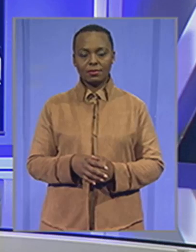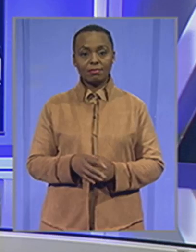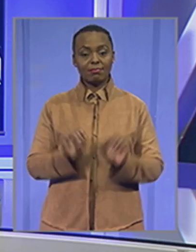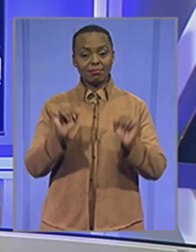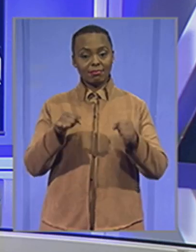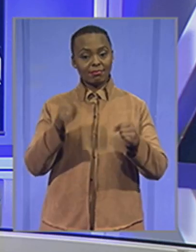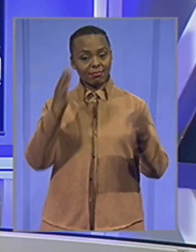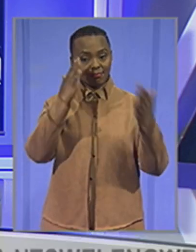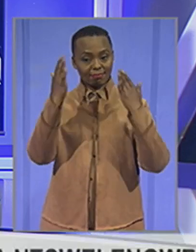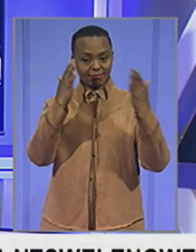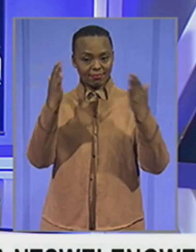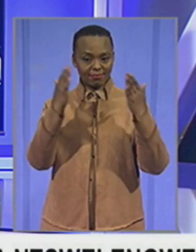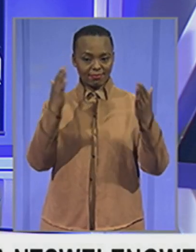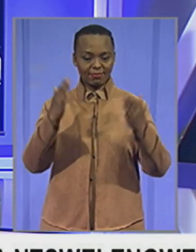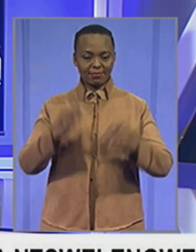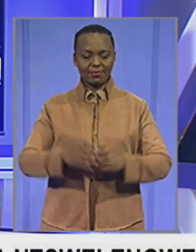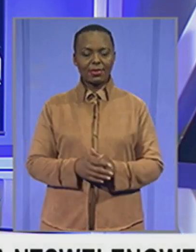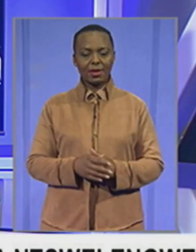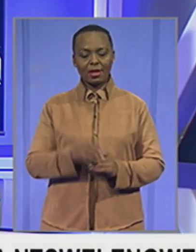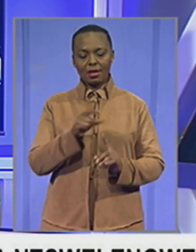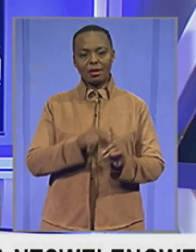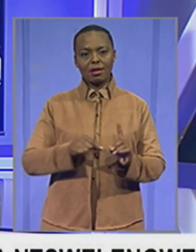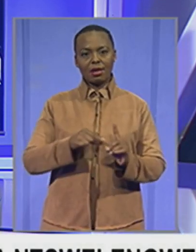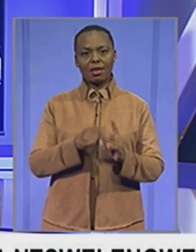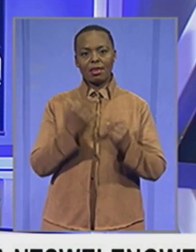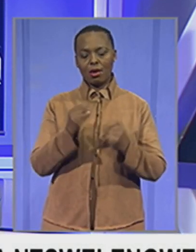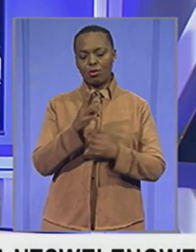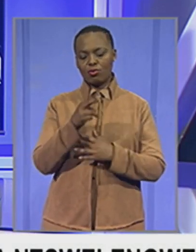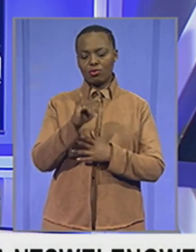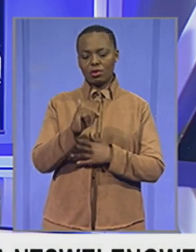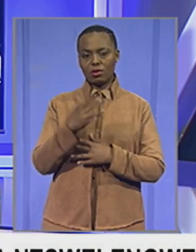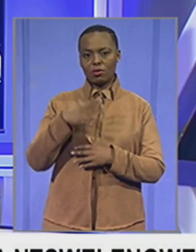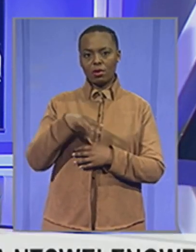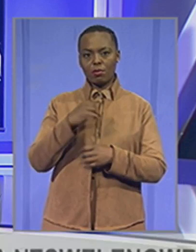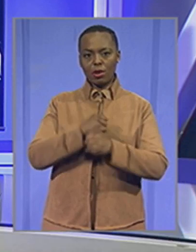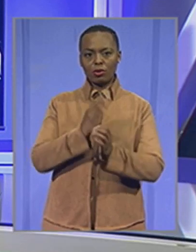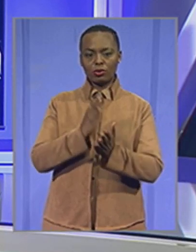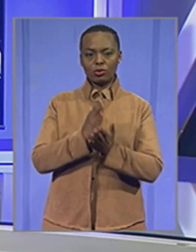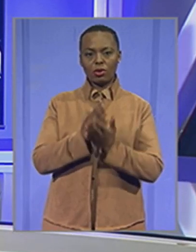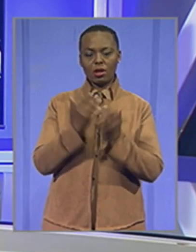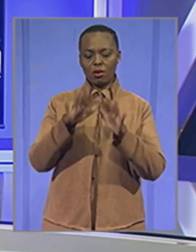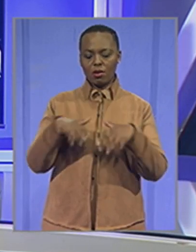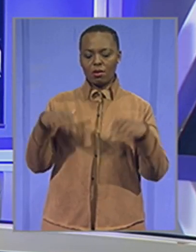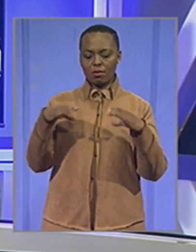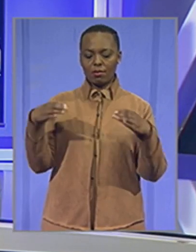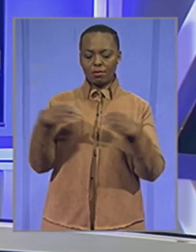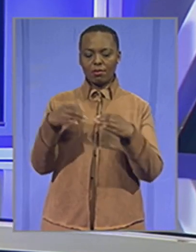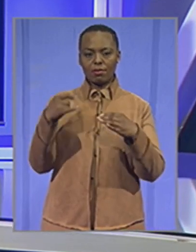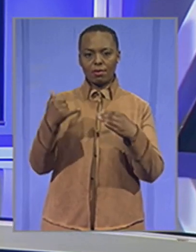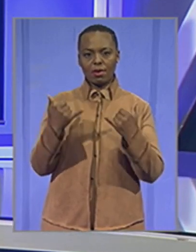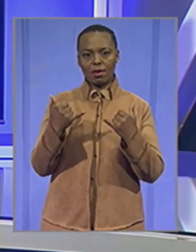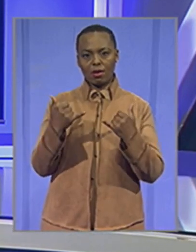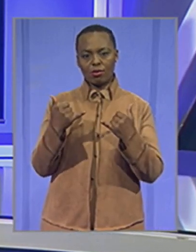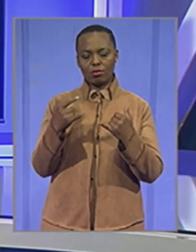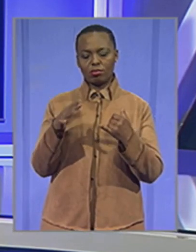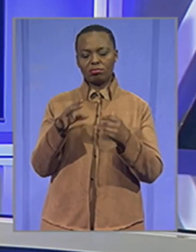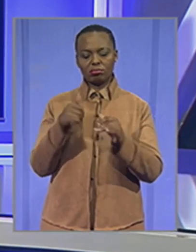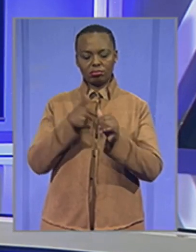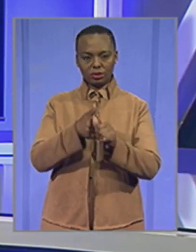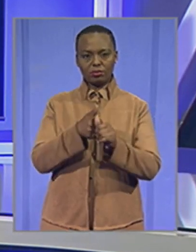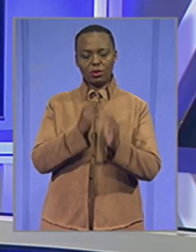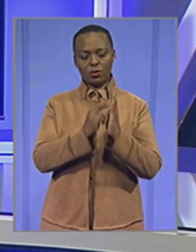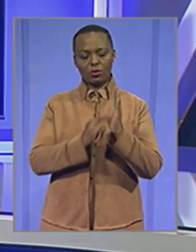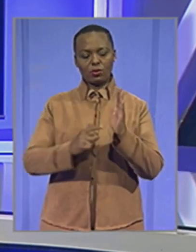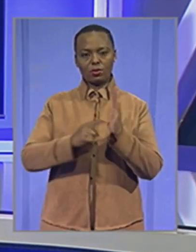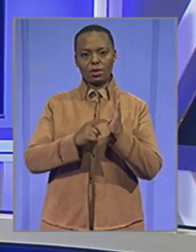Madume ba gaetsho. Buruni jo go bona gore a dituelo tsa ditokololo tsa kabinete ya ga moporesidente Cyril Ramaphosa di tsamaisana le maemo a tsona